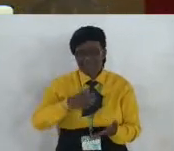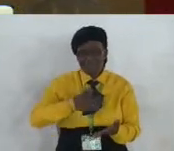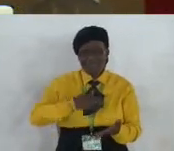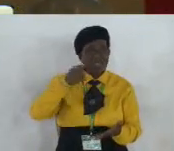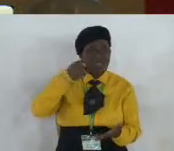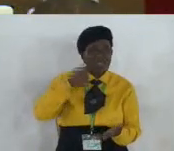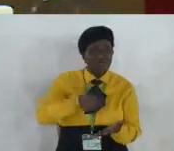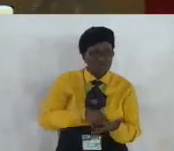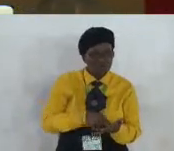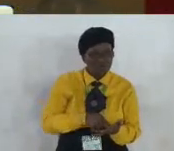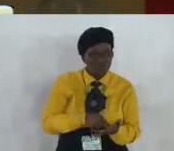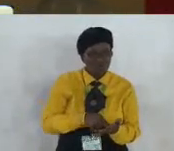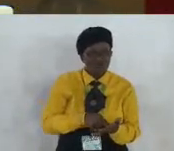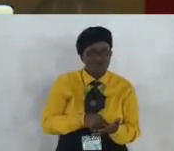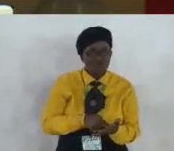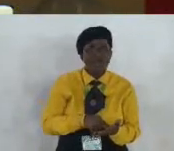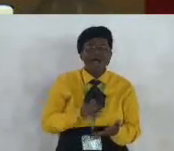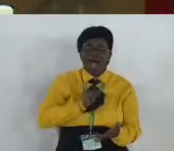I'm still a mathematician.